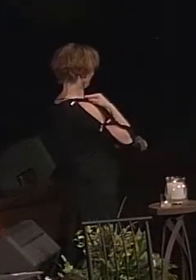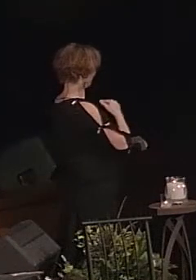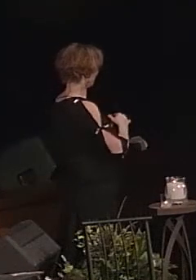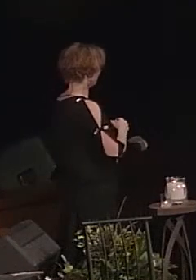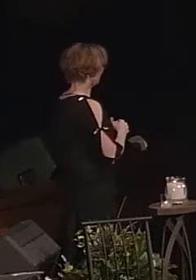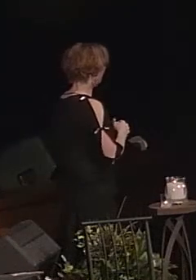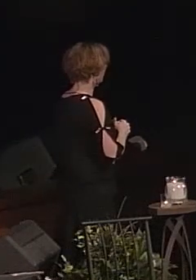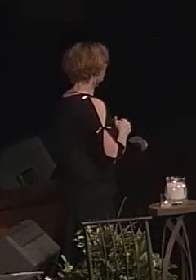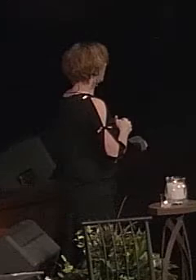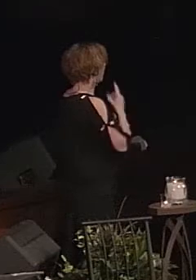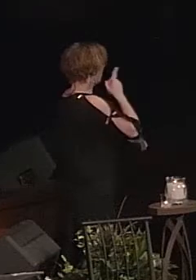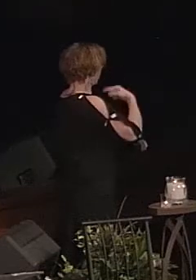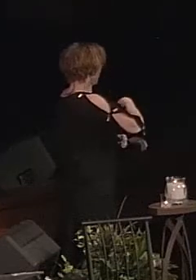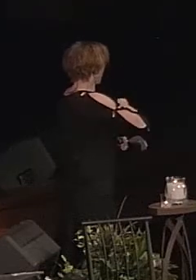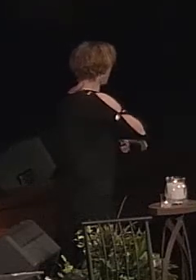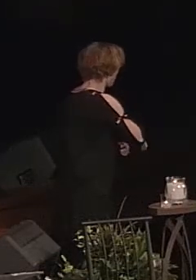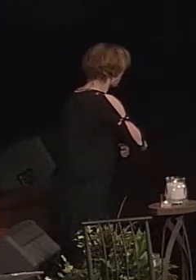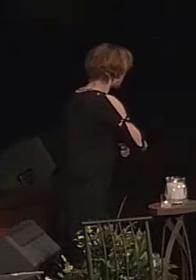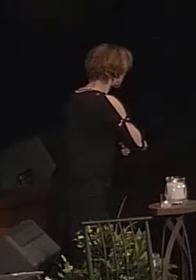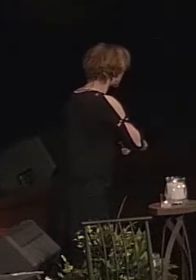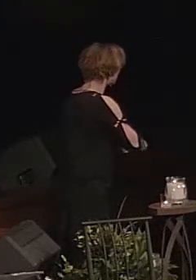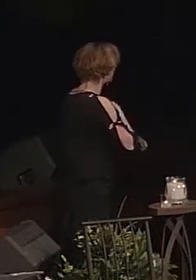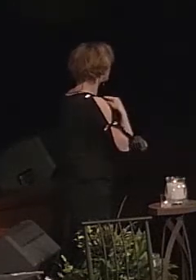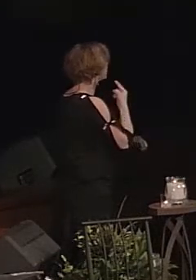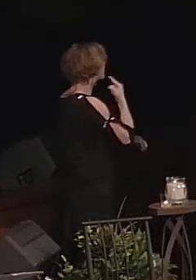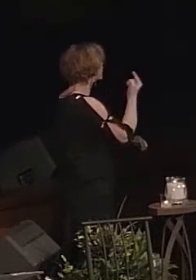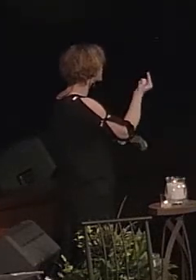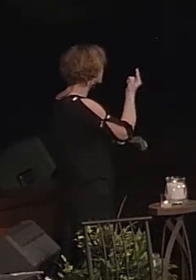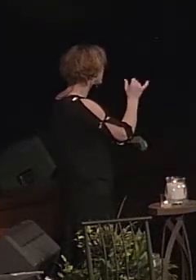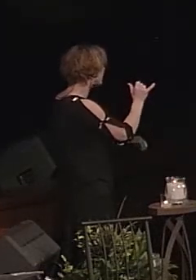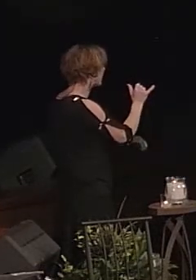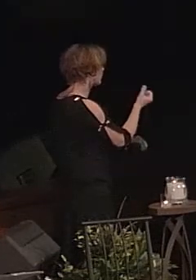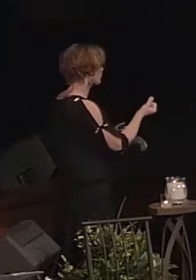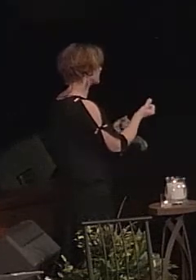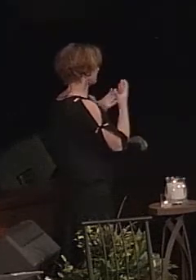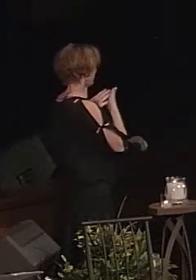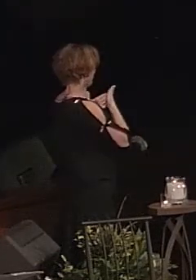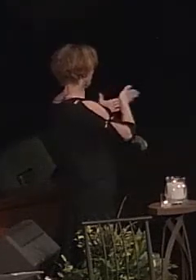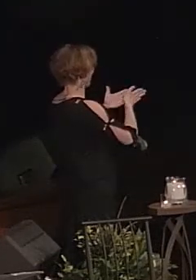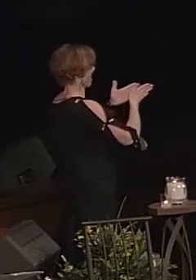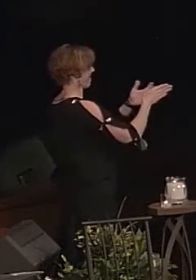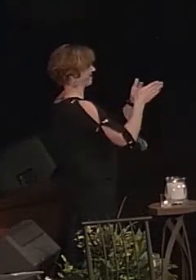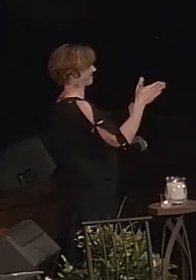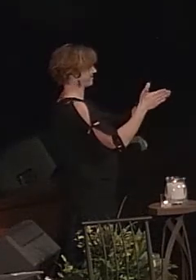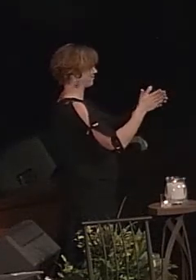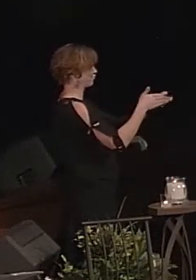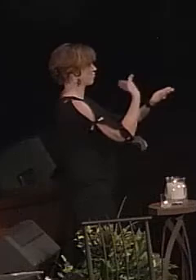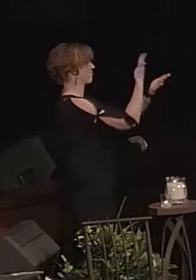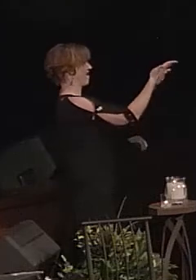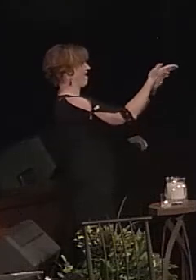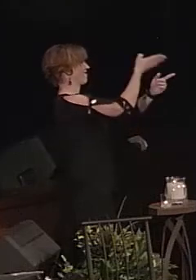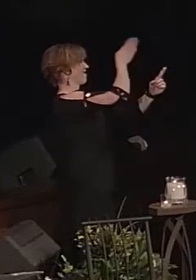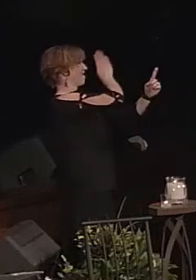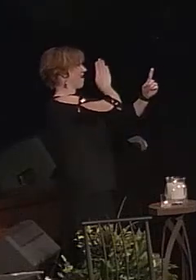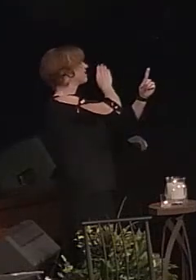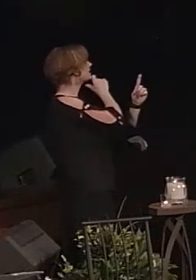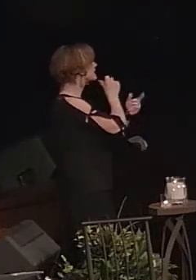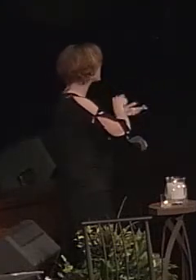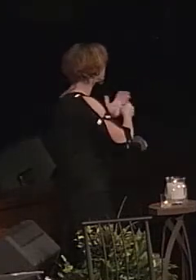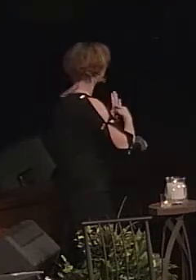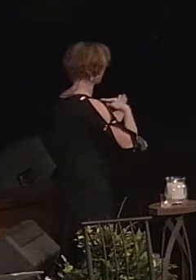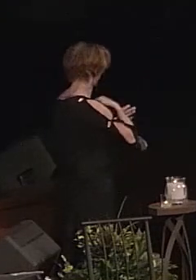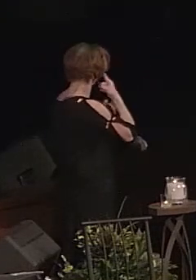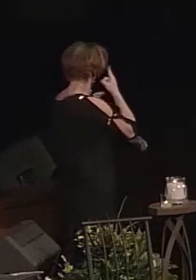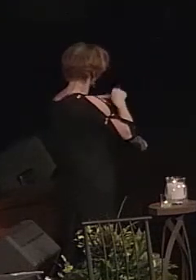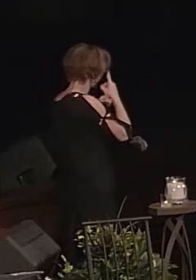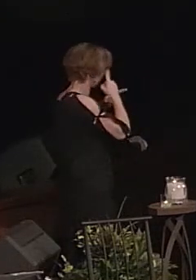But for us, we'll say something like there are many paths to God, and what that doesn't mean is that we agree with